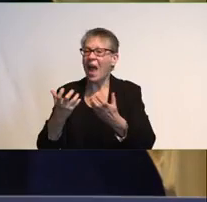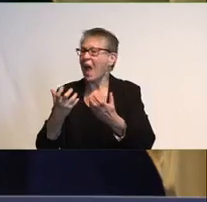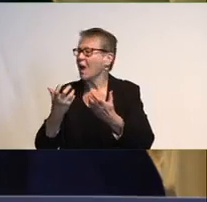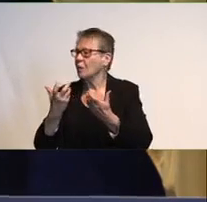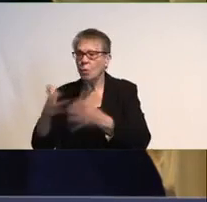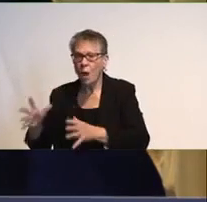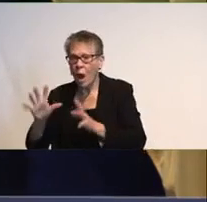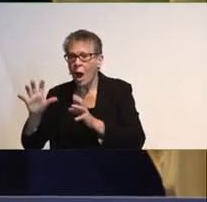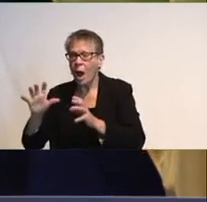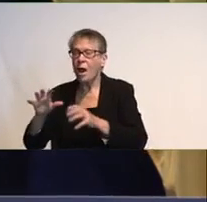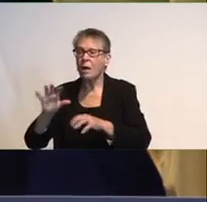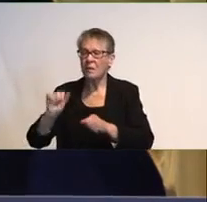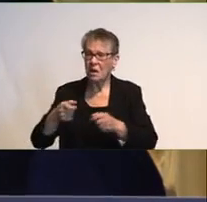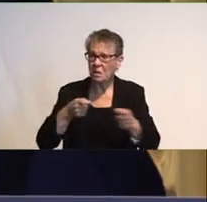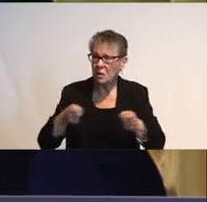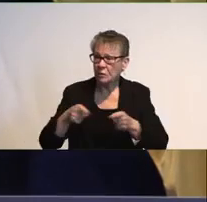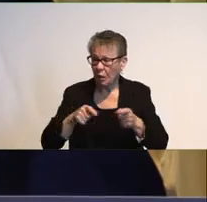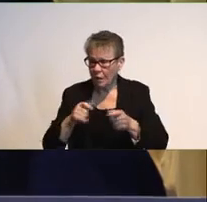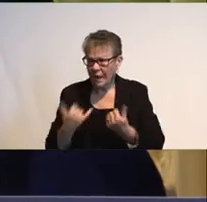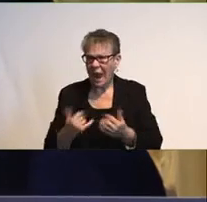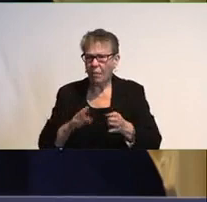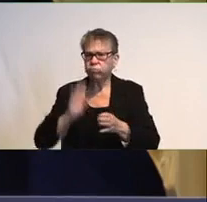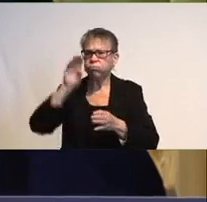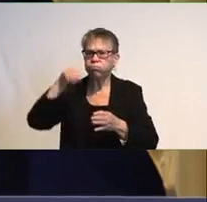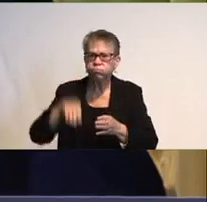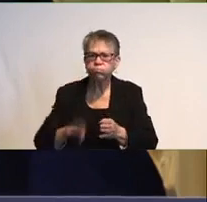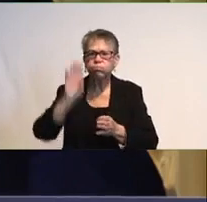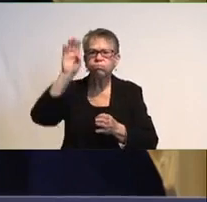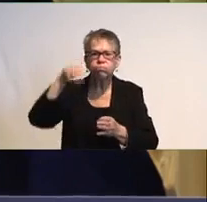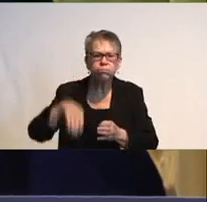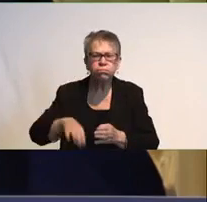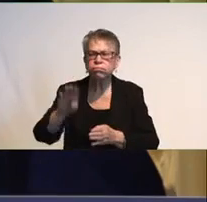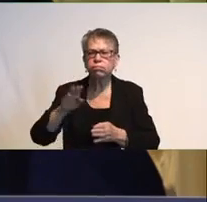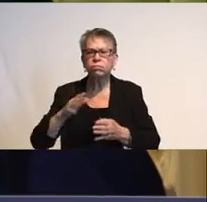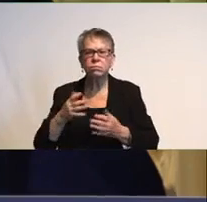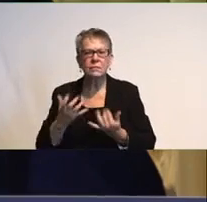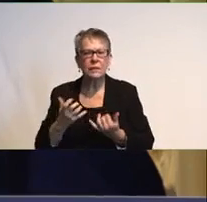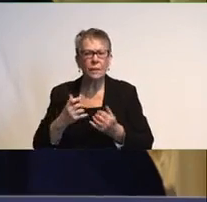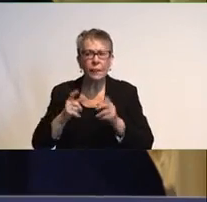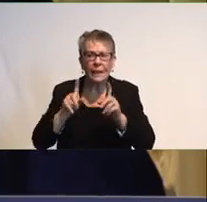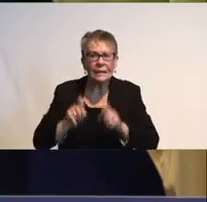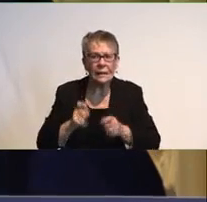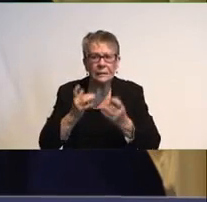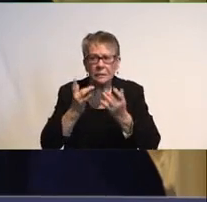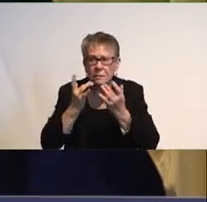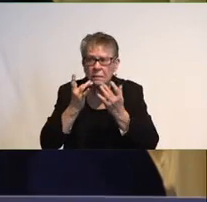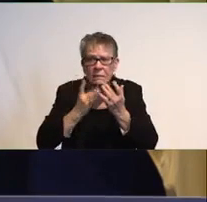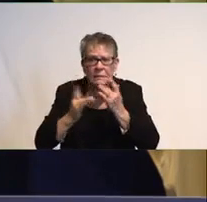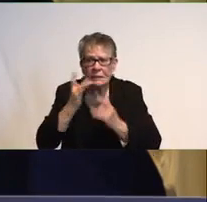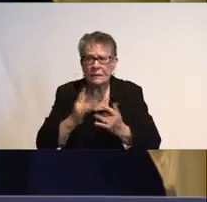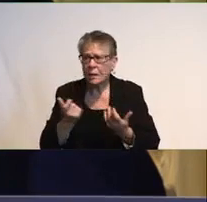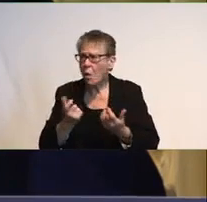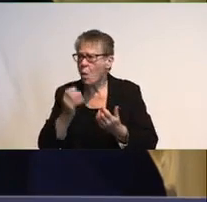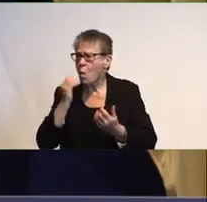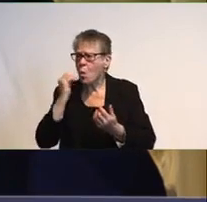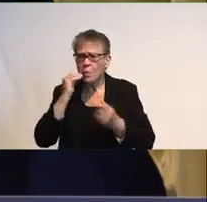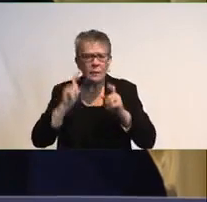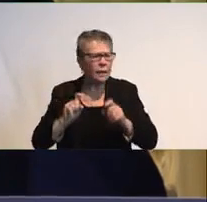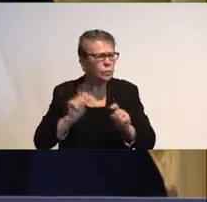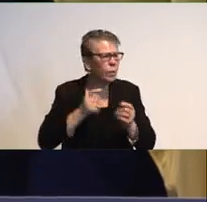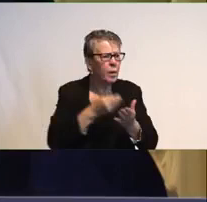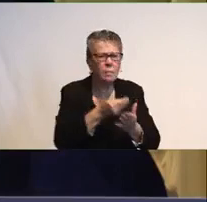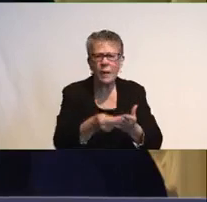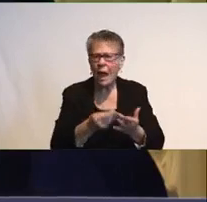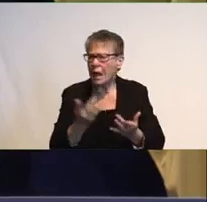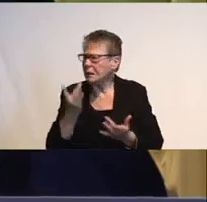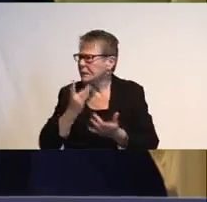Home test kits seem to be in short supply. What's your best advice for people who want to test before a gathering or traveling? And